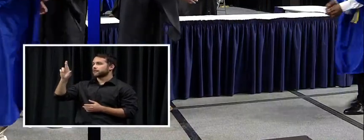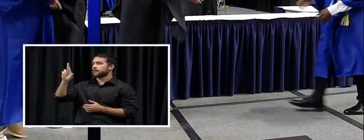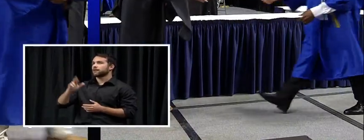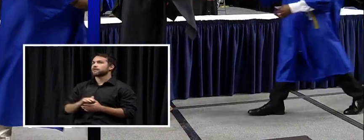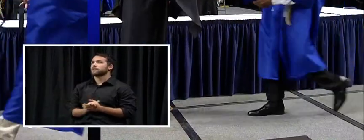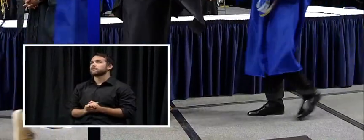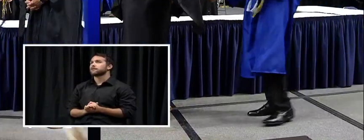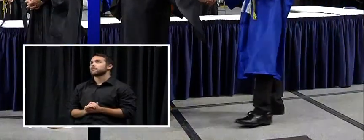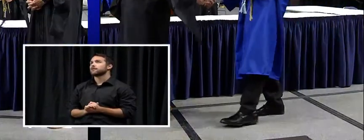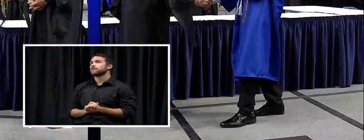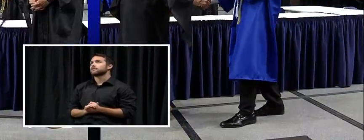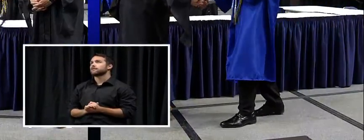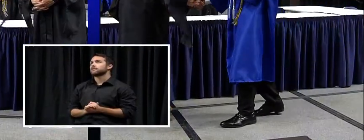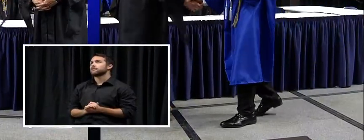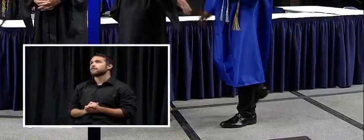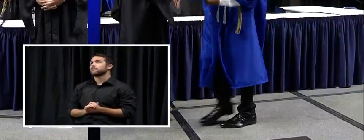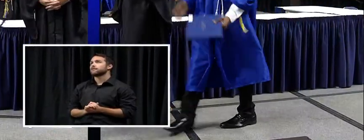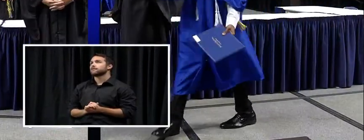Worsley.